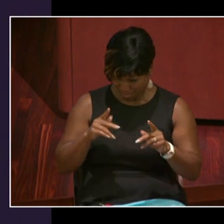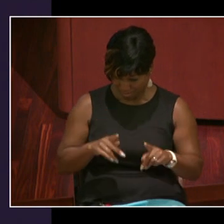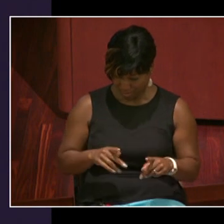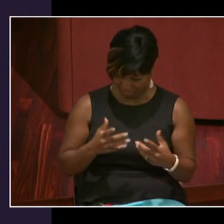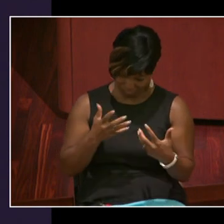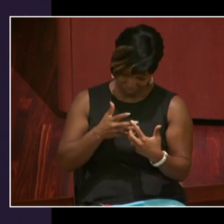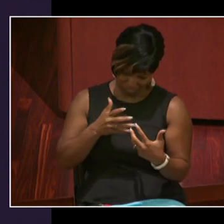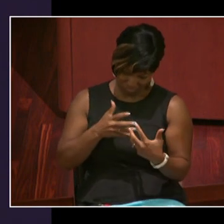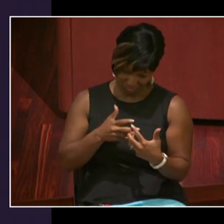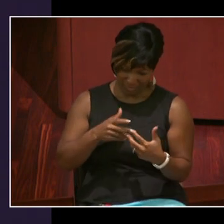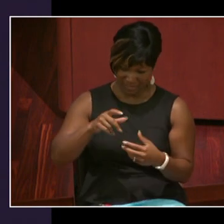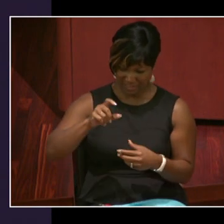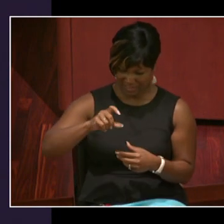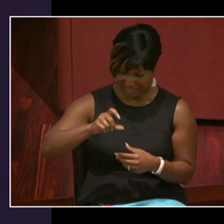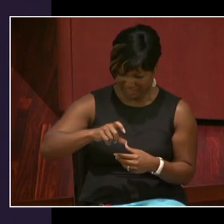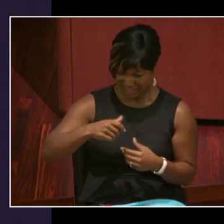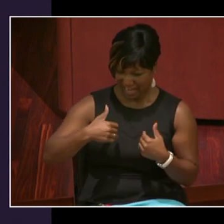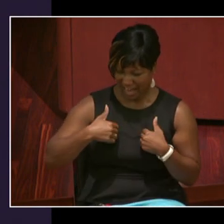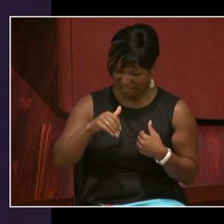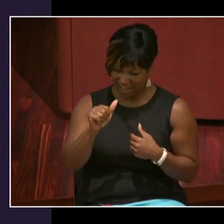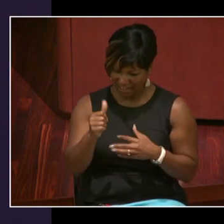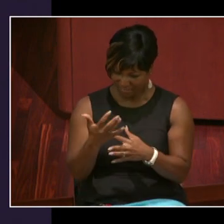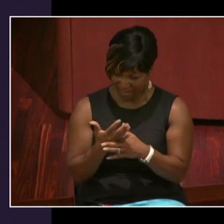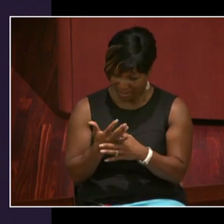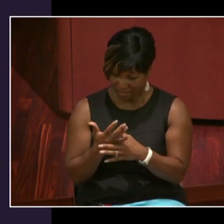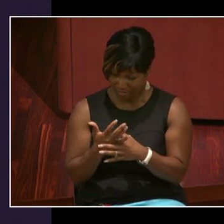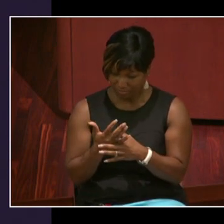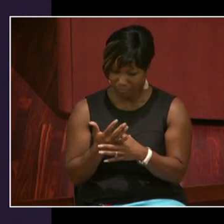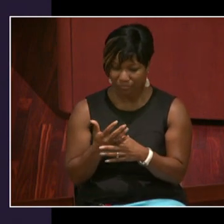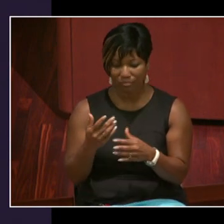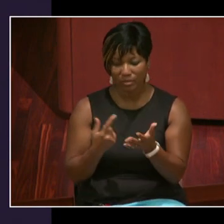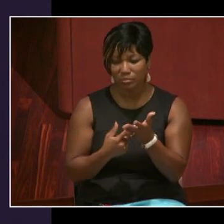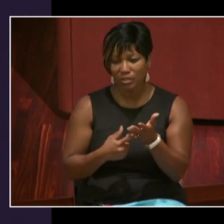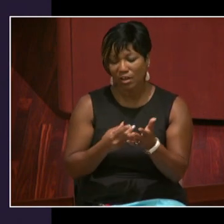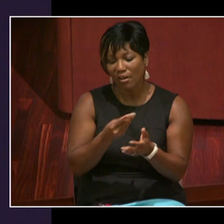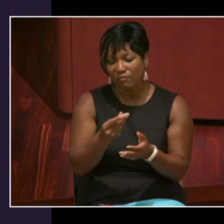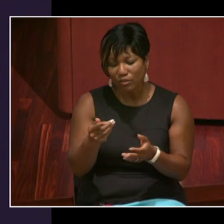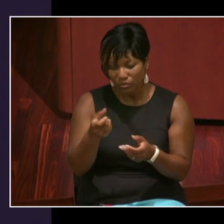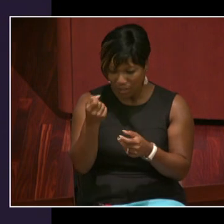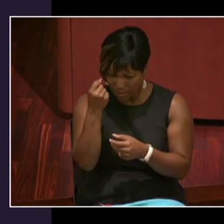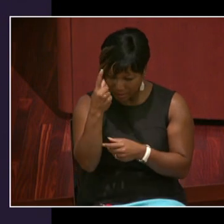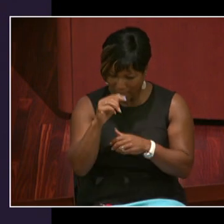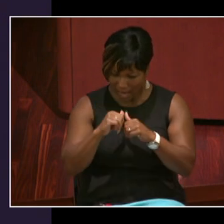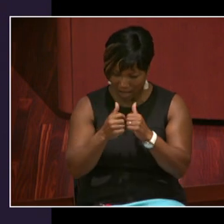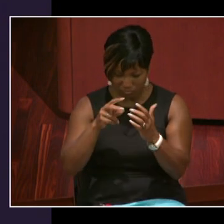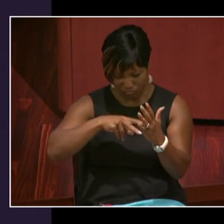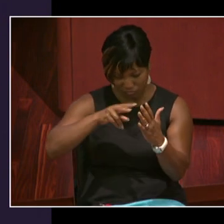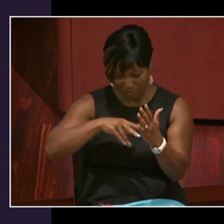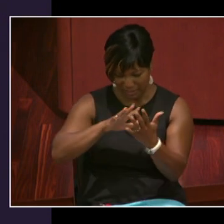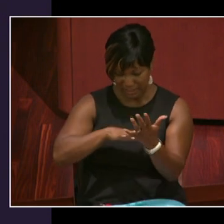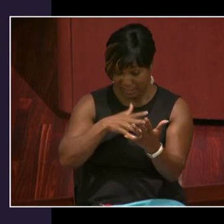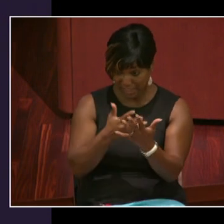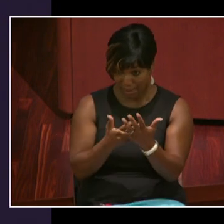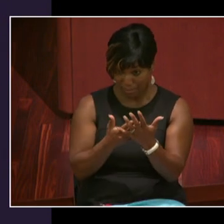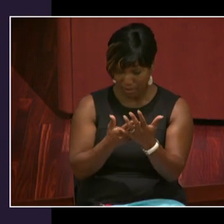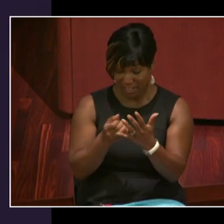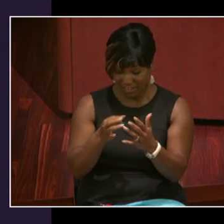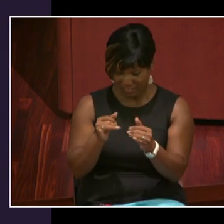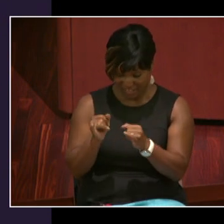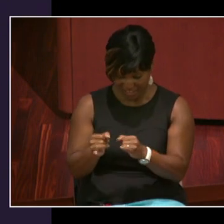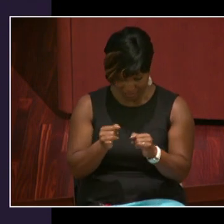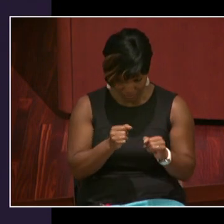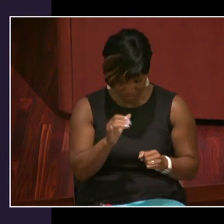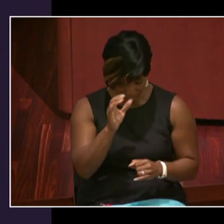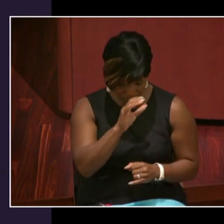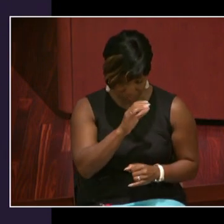alien file? So let's go through a couple of them just so that you understand how to read the table. If the individual that you're